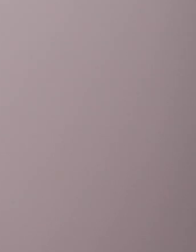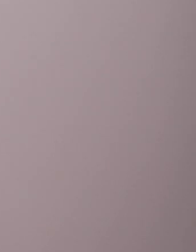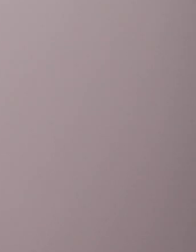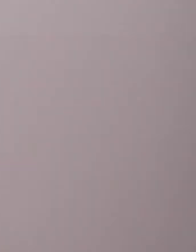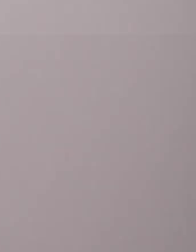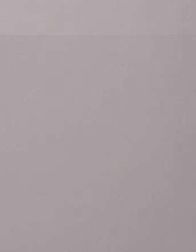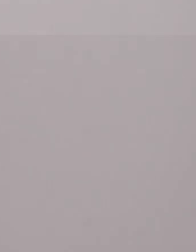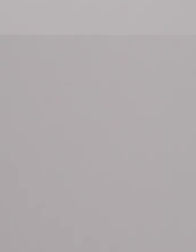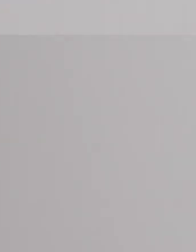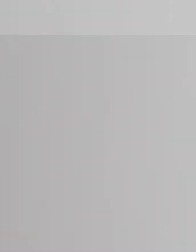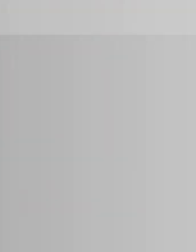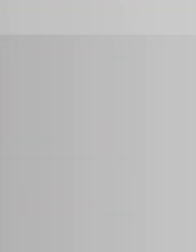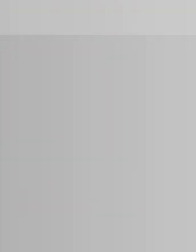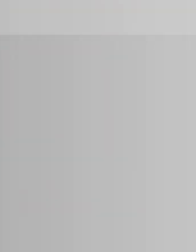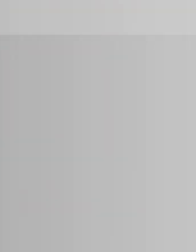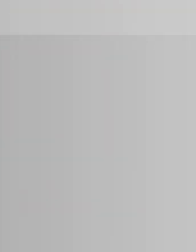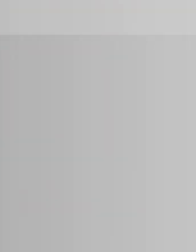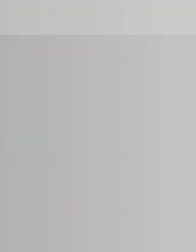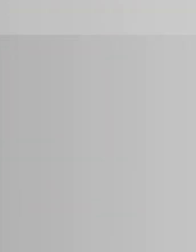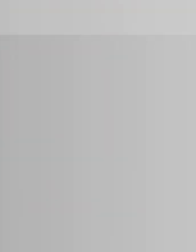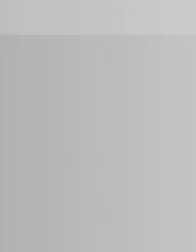yourhbc.info.